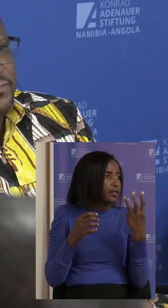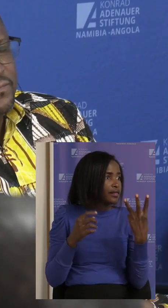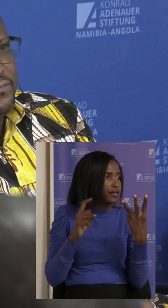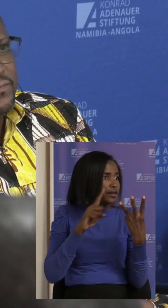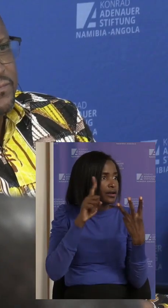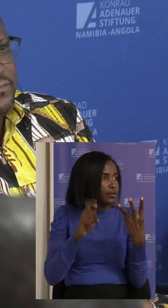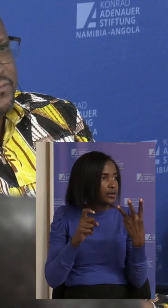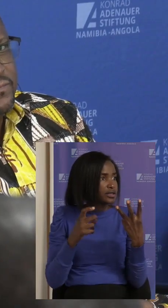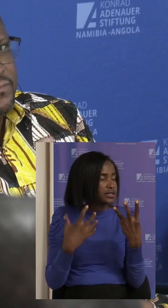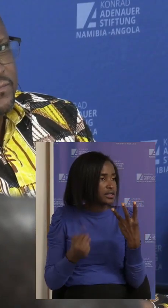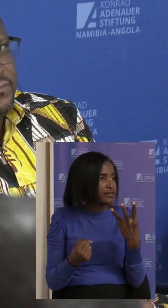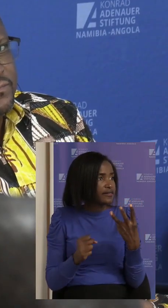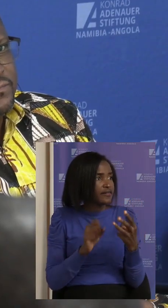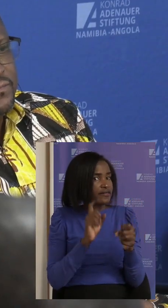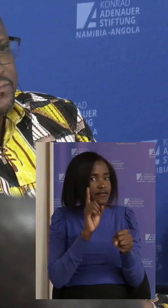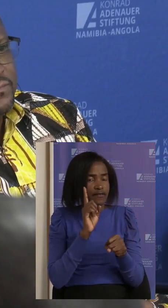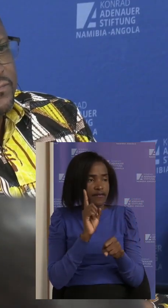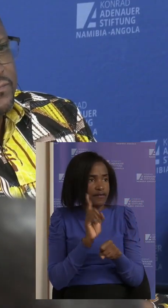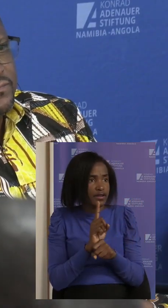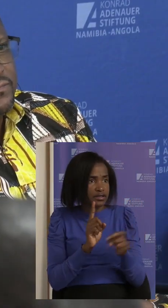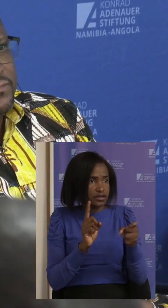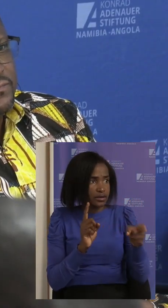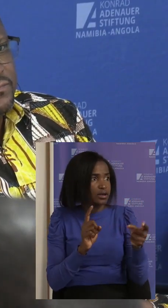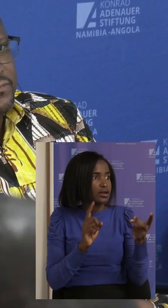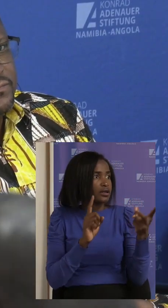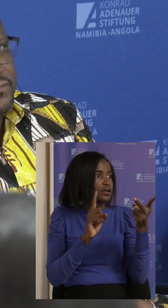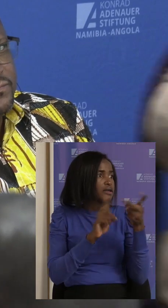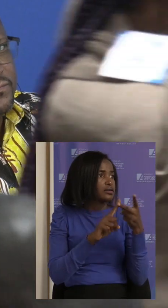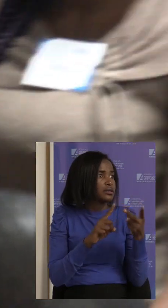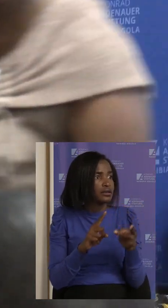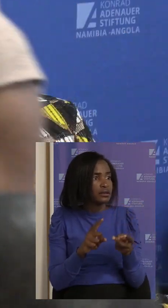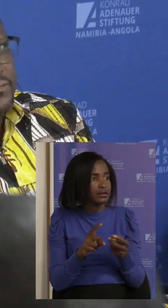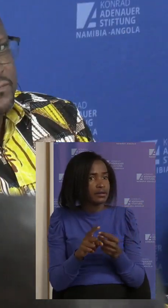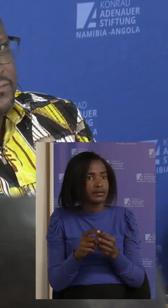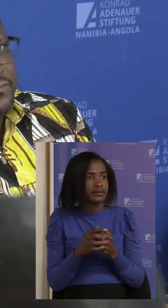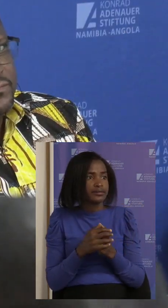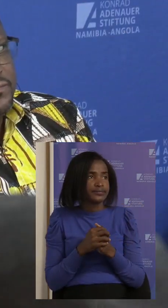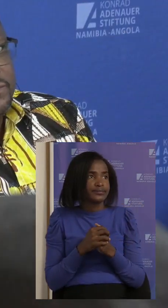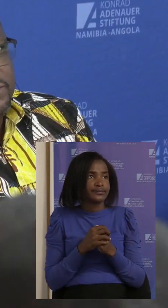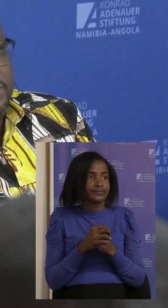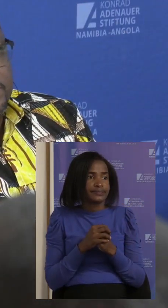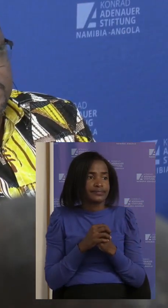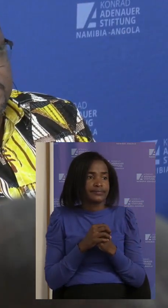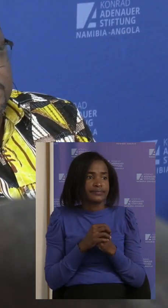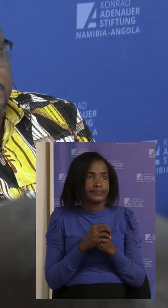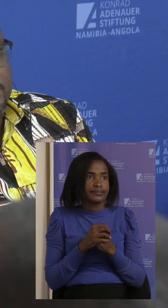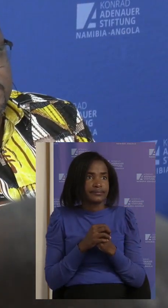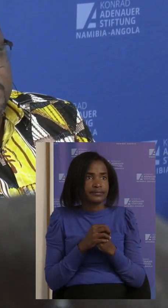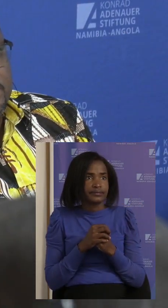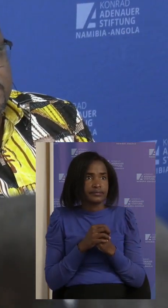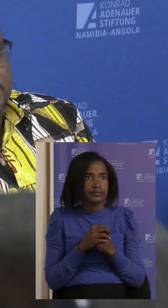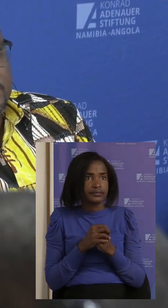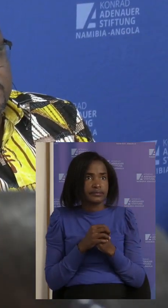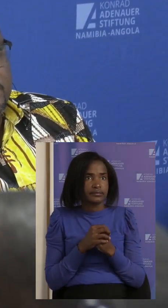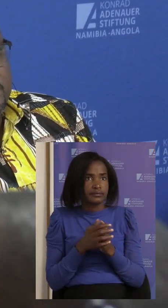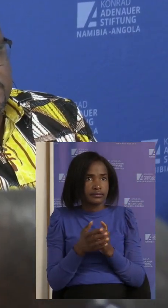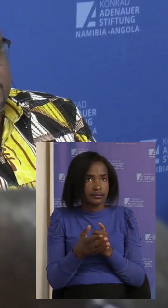questions. First one here, second one, keep your number, and the third one, and the fourth one. And then we move on to the next item. Thank